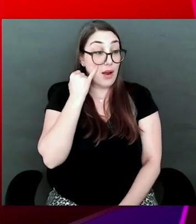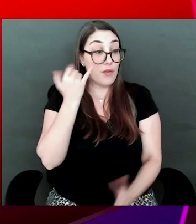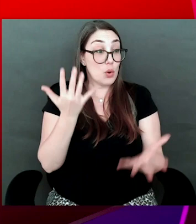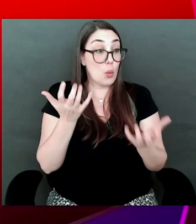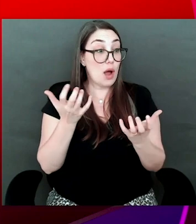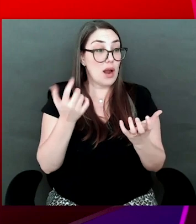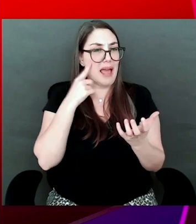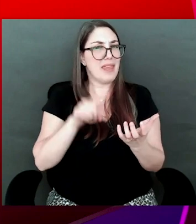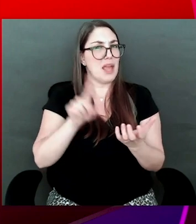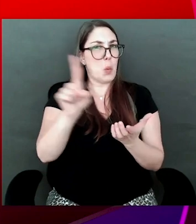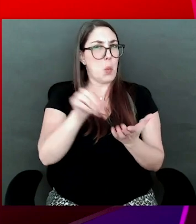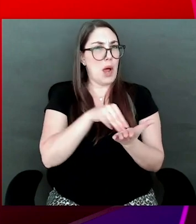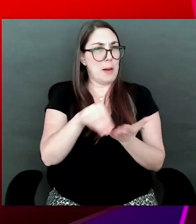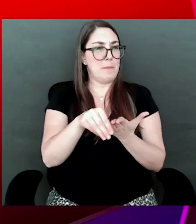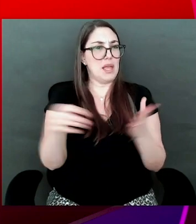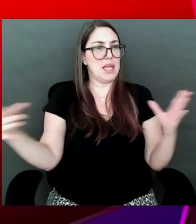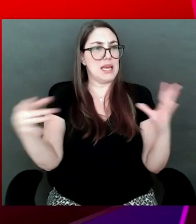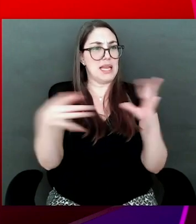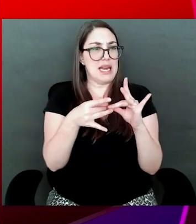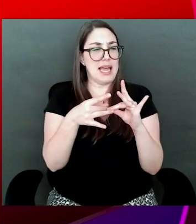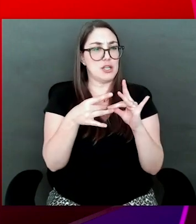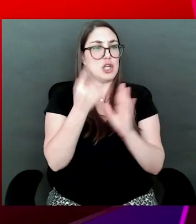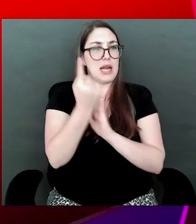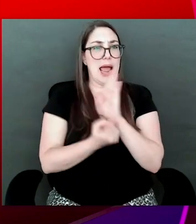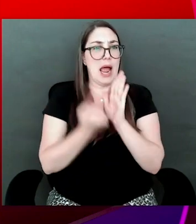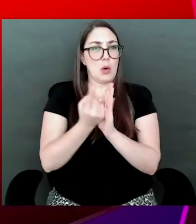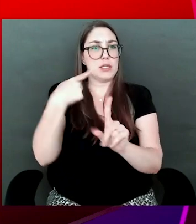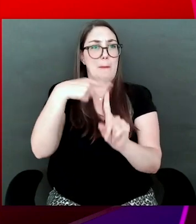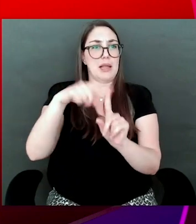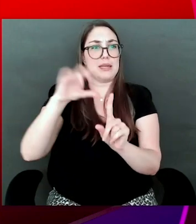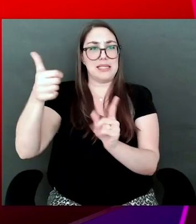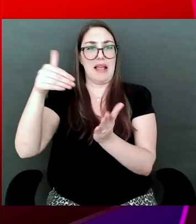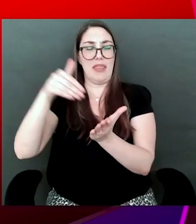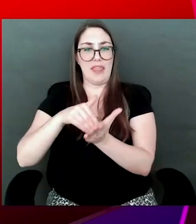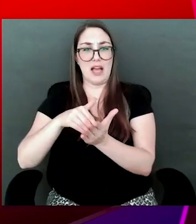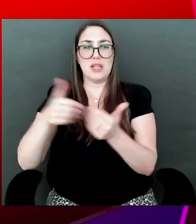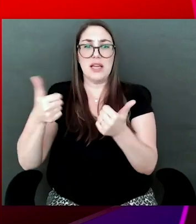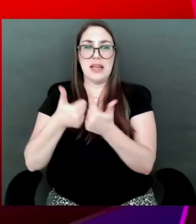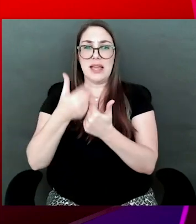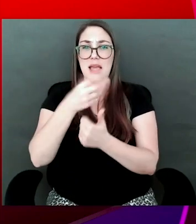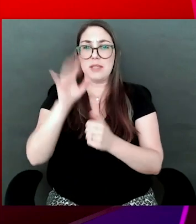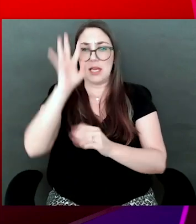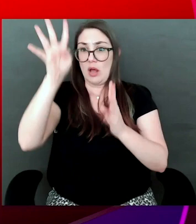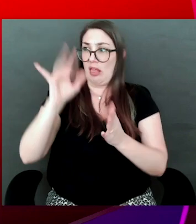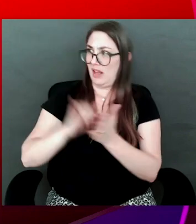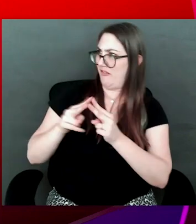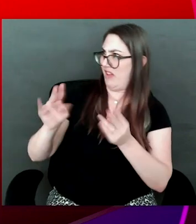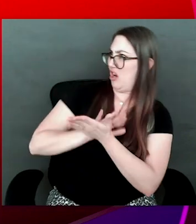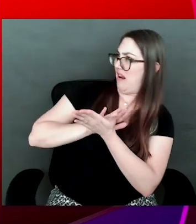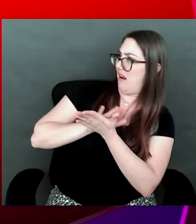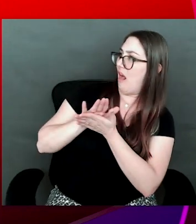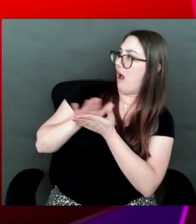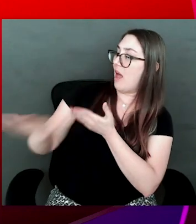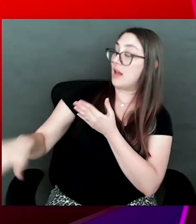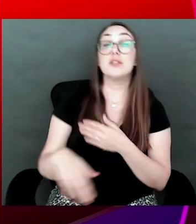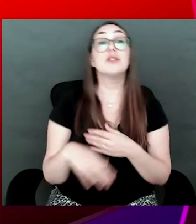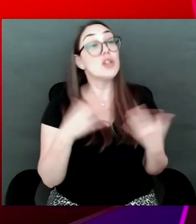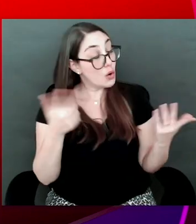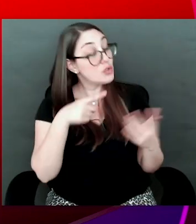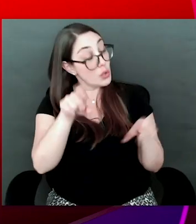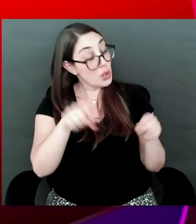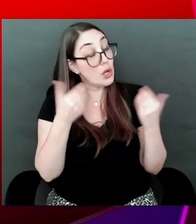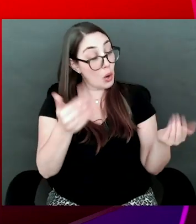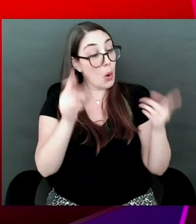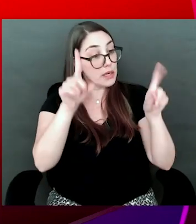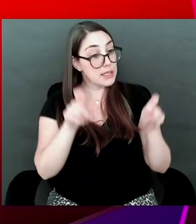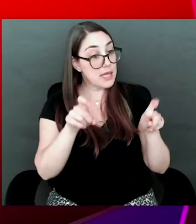million connection hours and then also 10,000 game session creations. So you can just nice. Like free, it's free to test it out. And then once you're ready, you